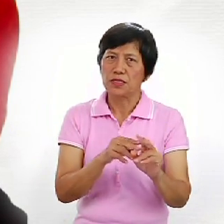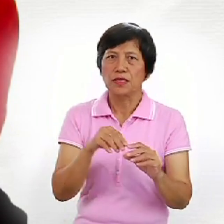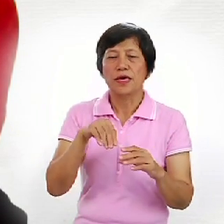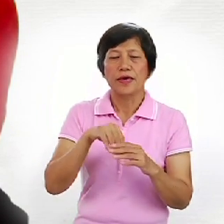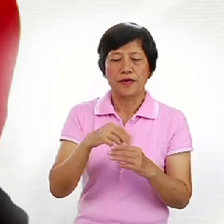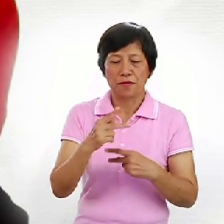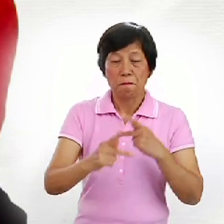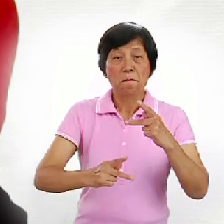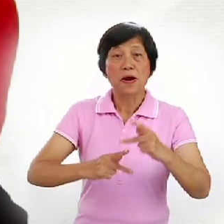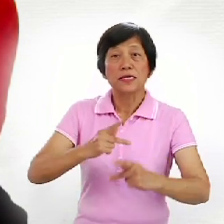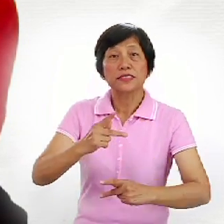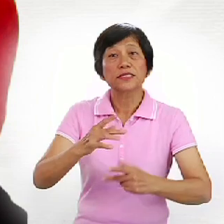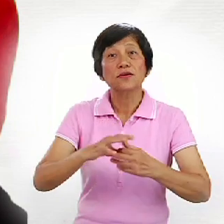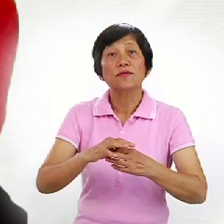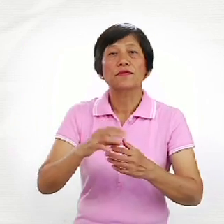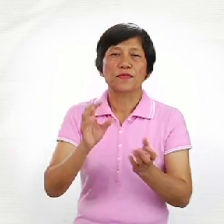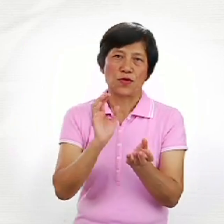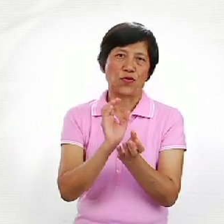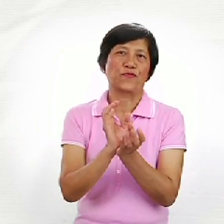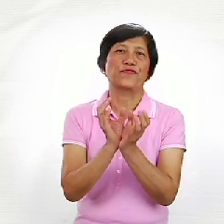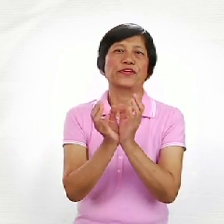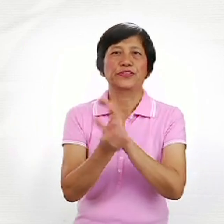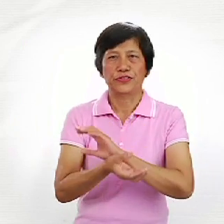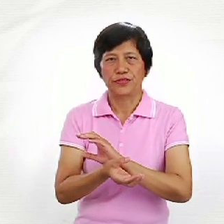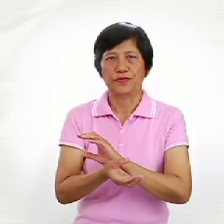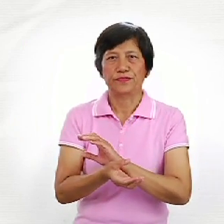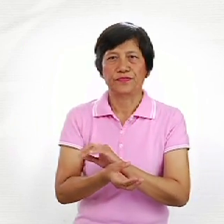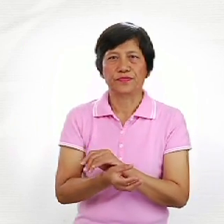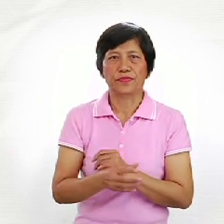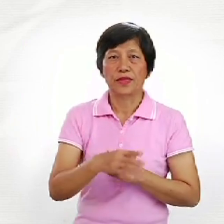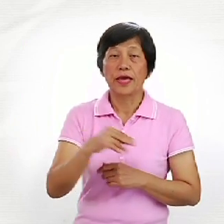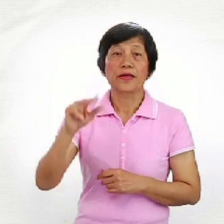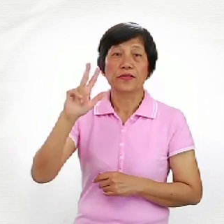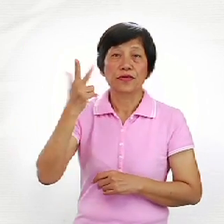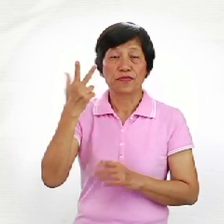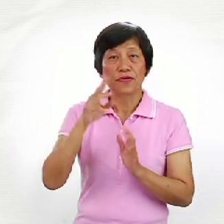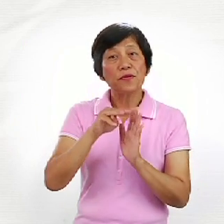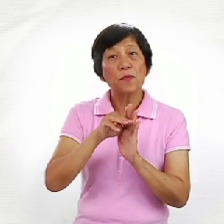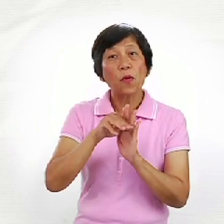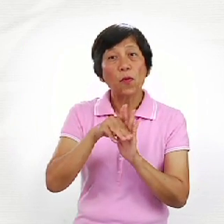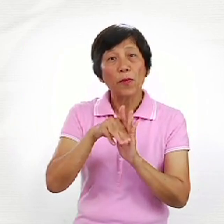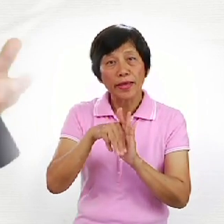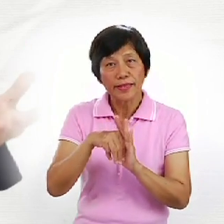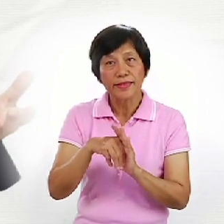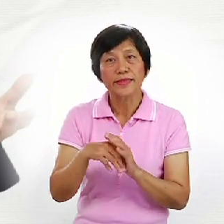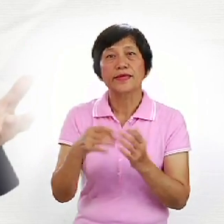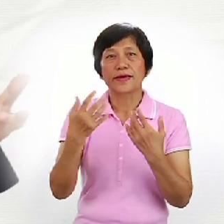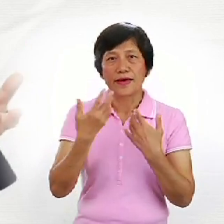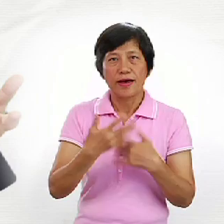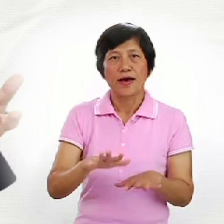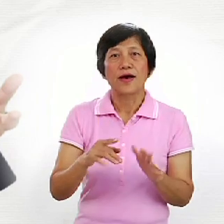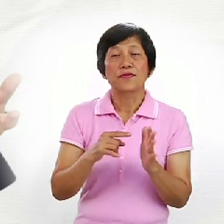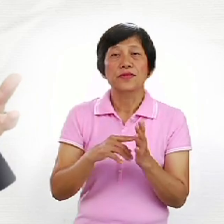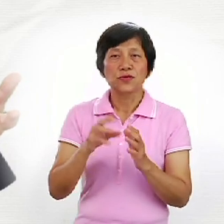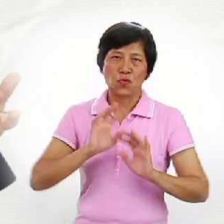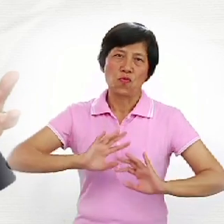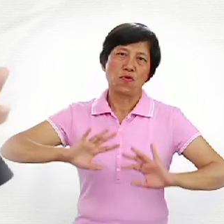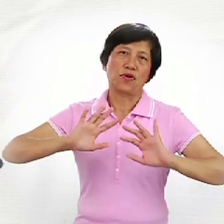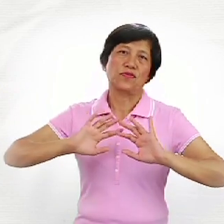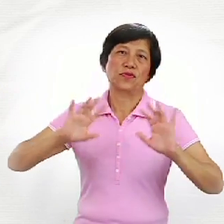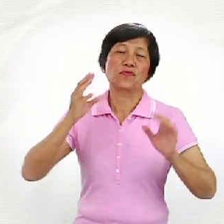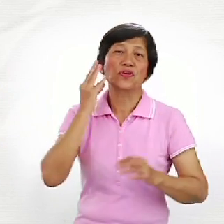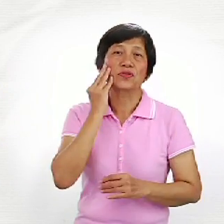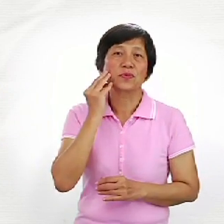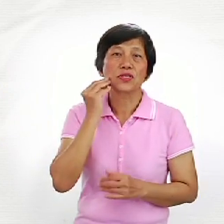process called conversion. And the third moment, after this wonderful experience